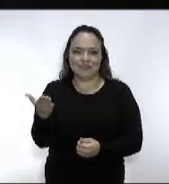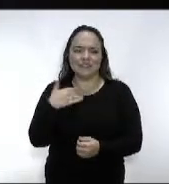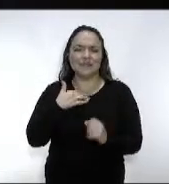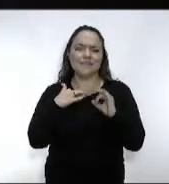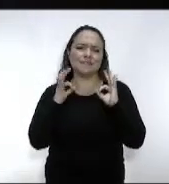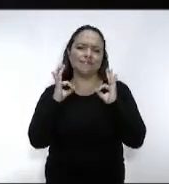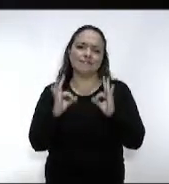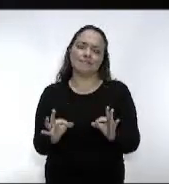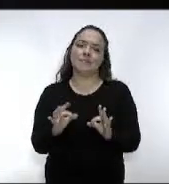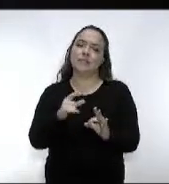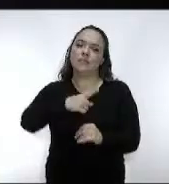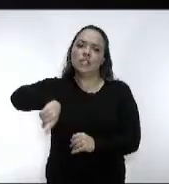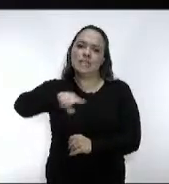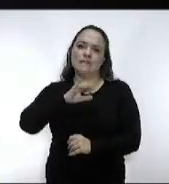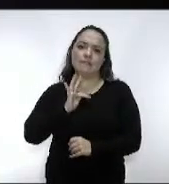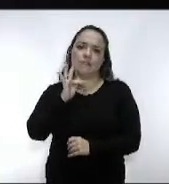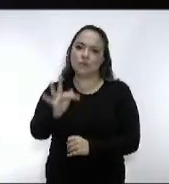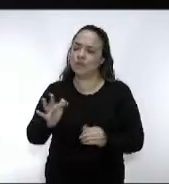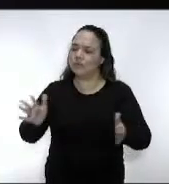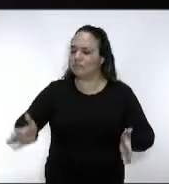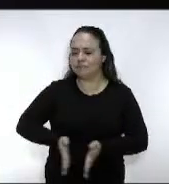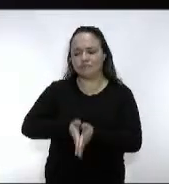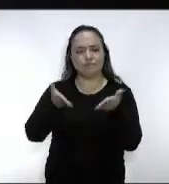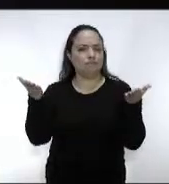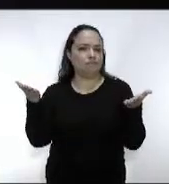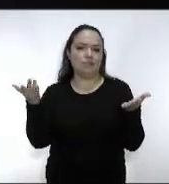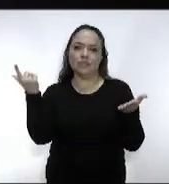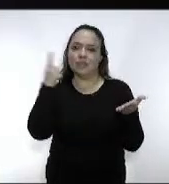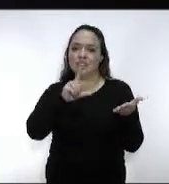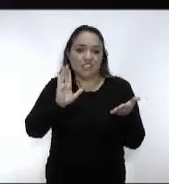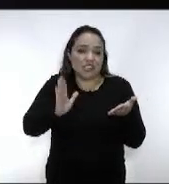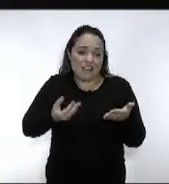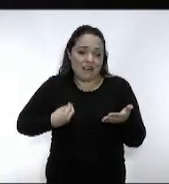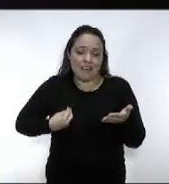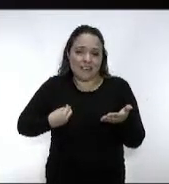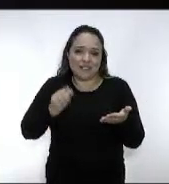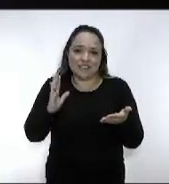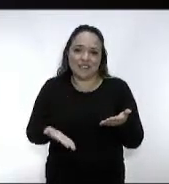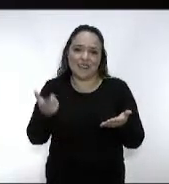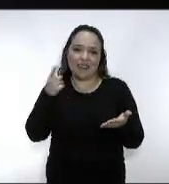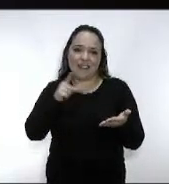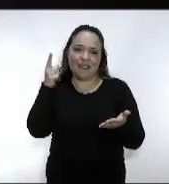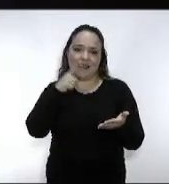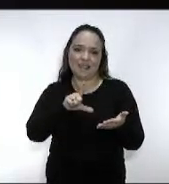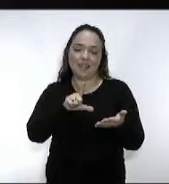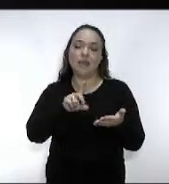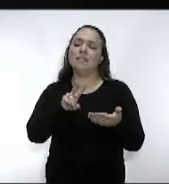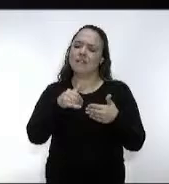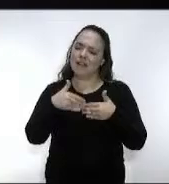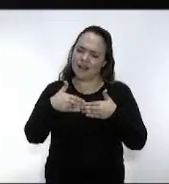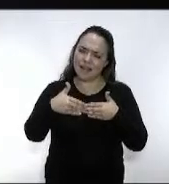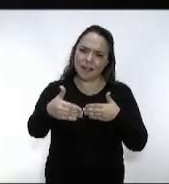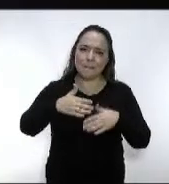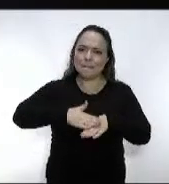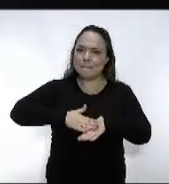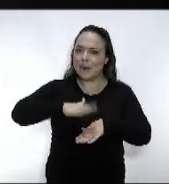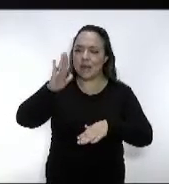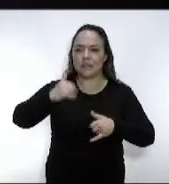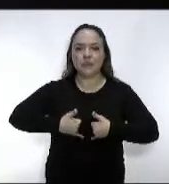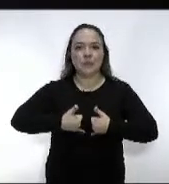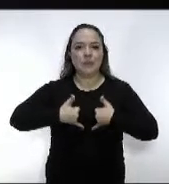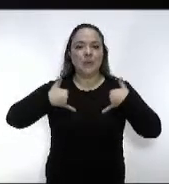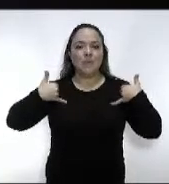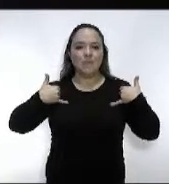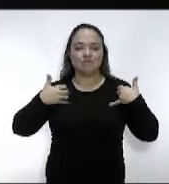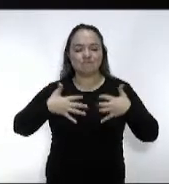sure that the future of each one of you will be brilliant. It's already brilliant, and will continue to fill us